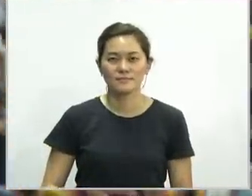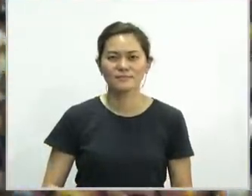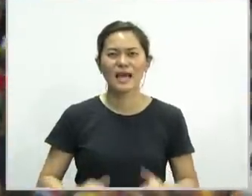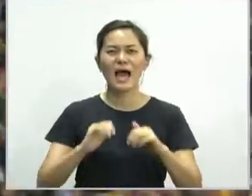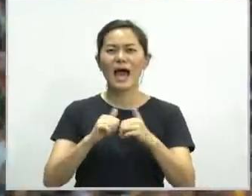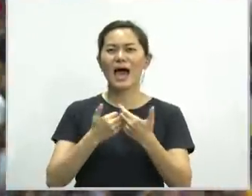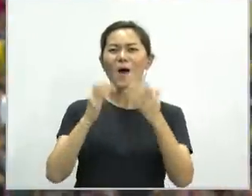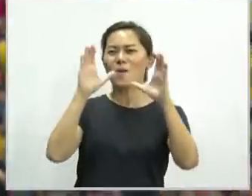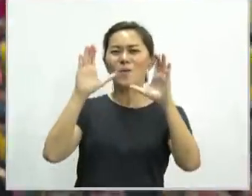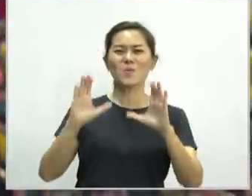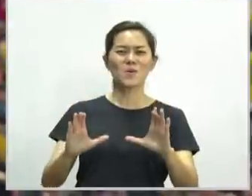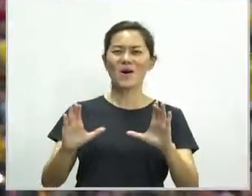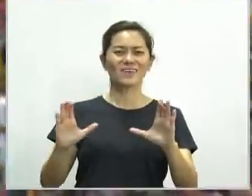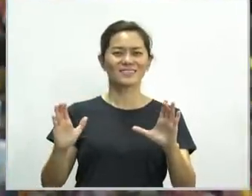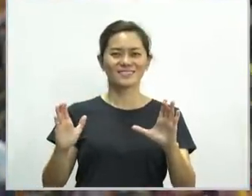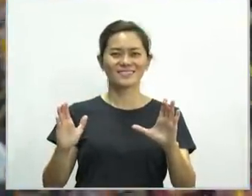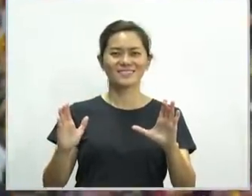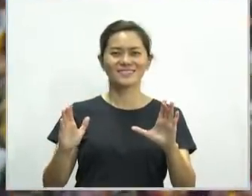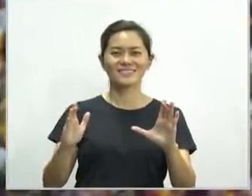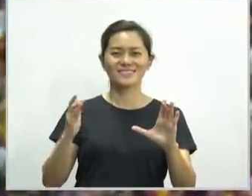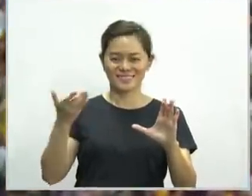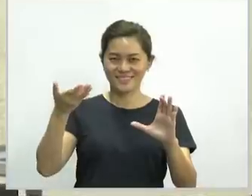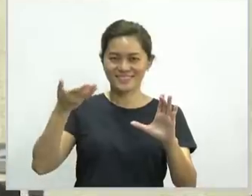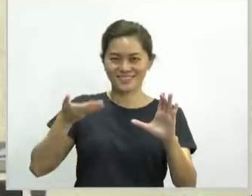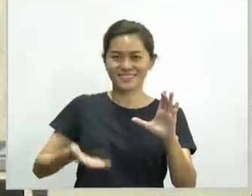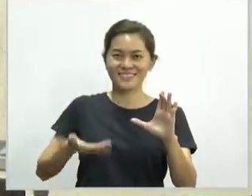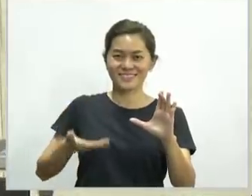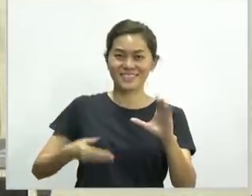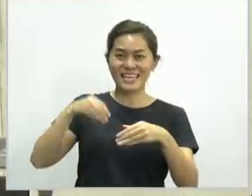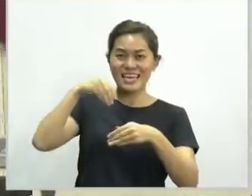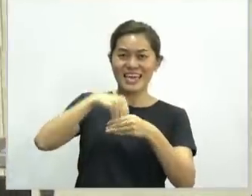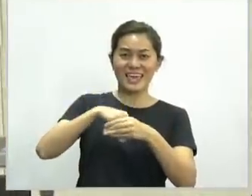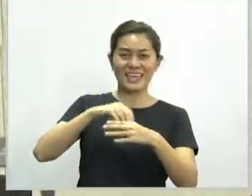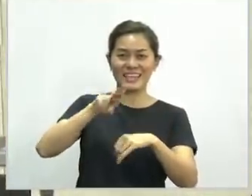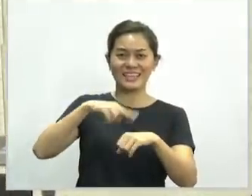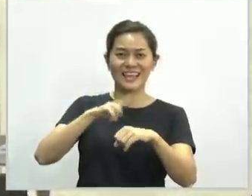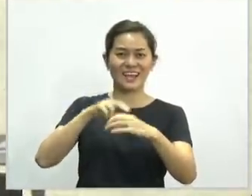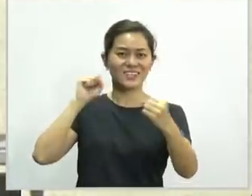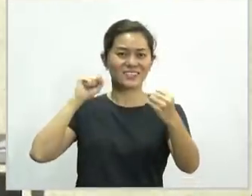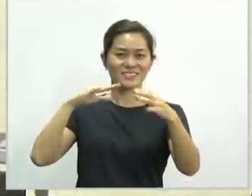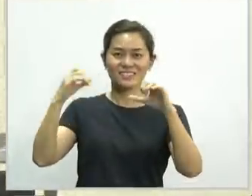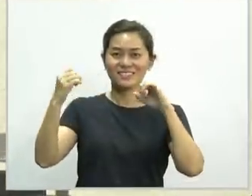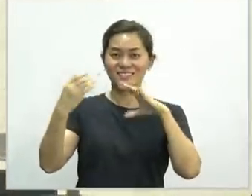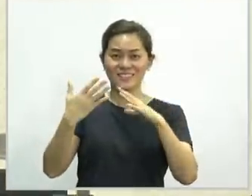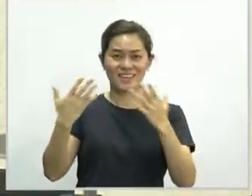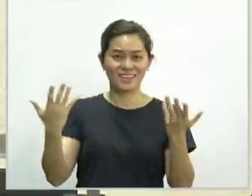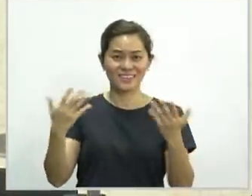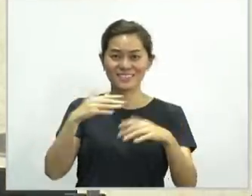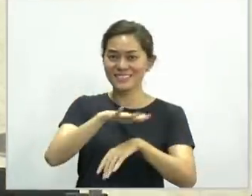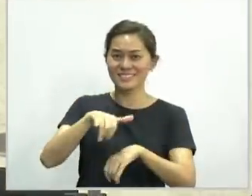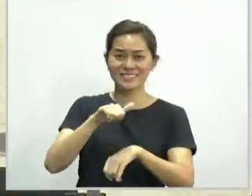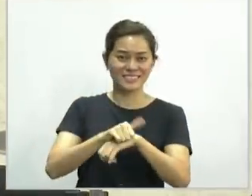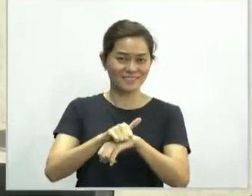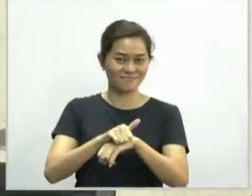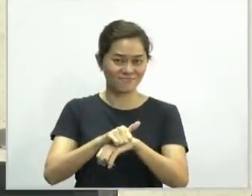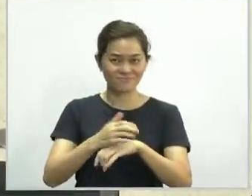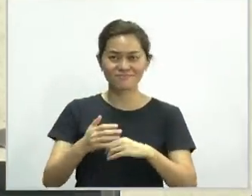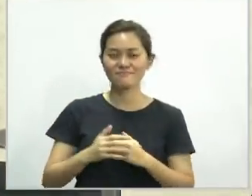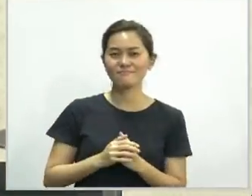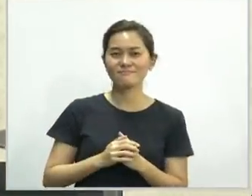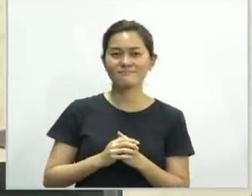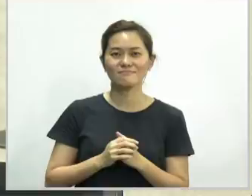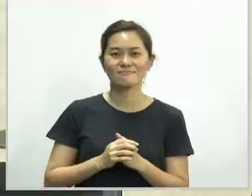How wonderful to be in the National Stadium of Singapore.